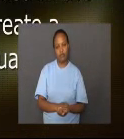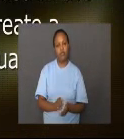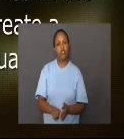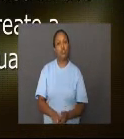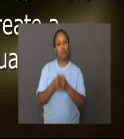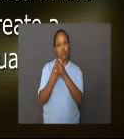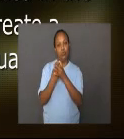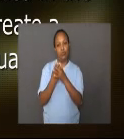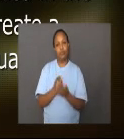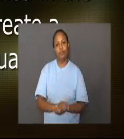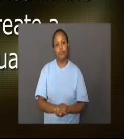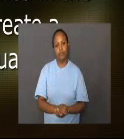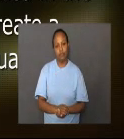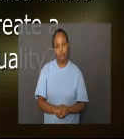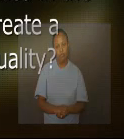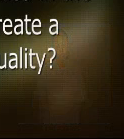Begin.